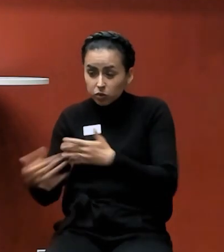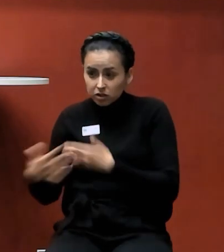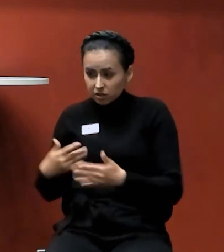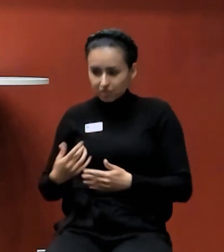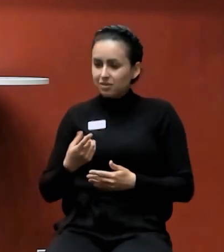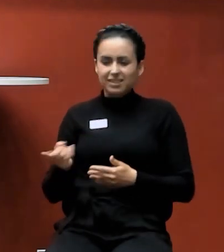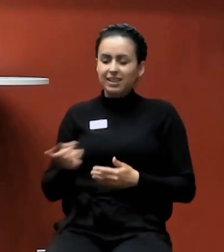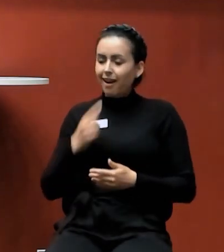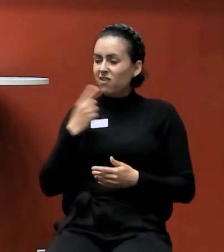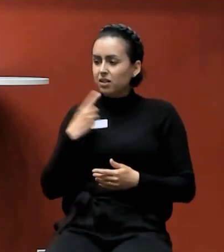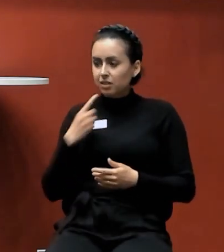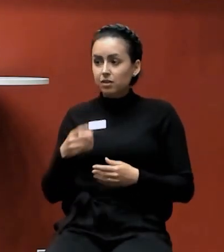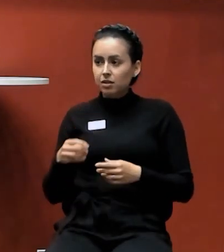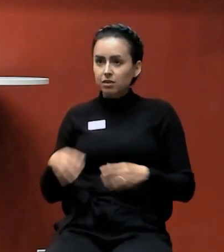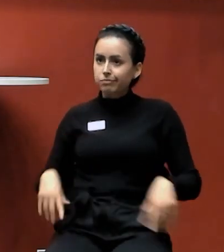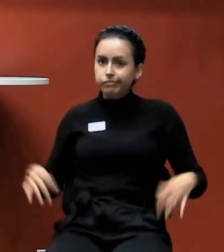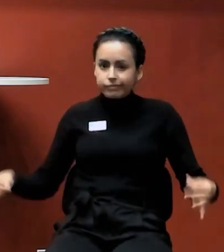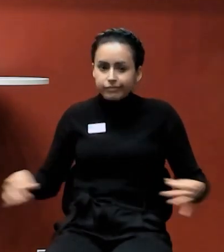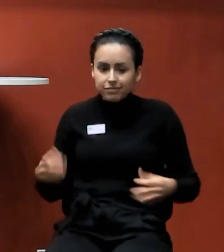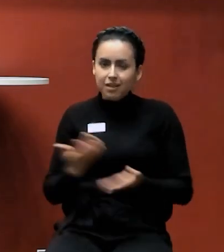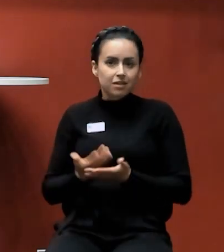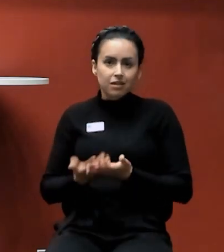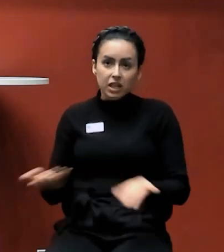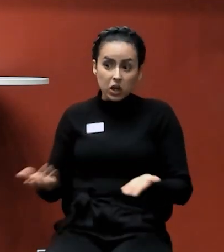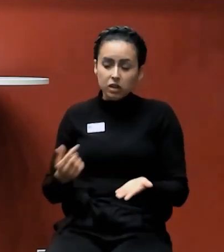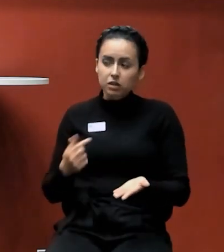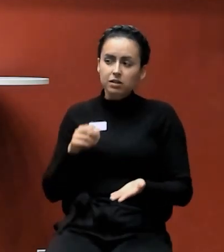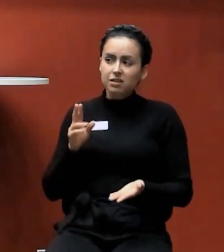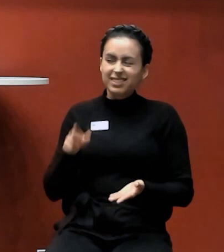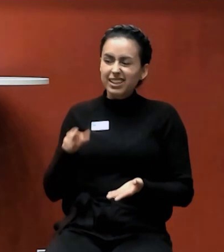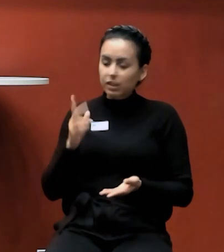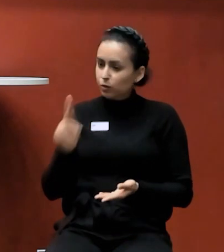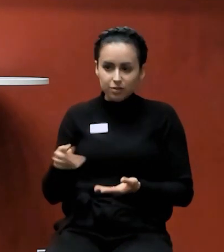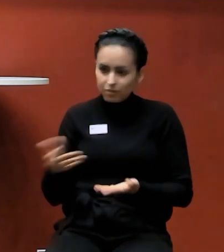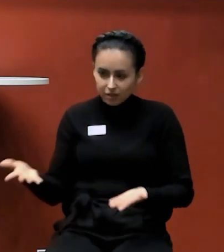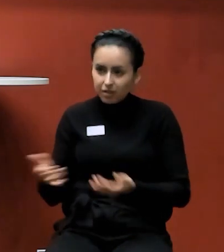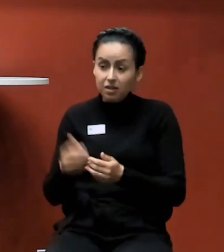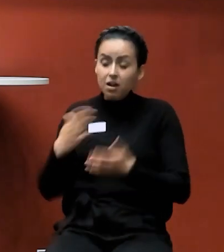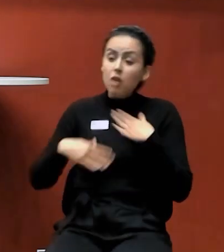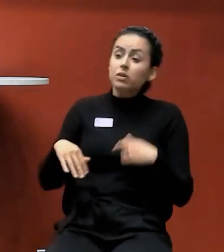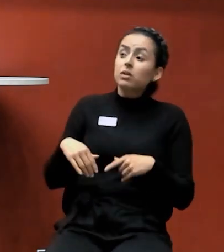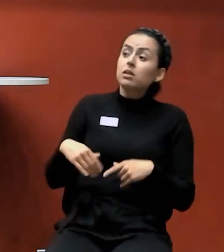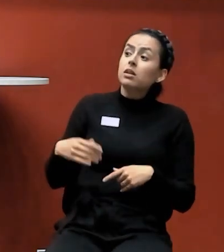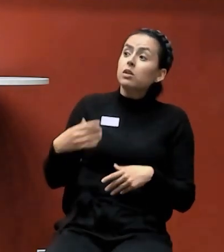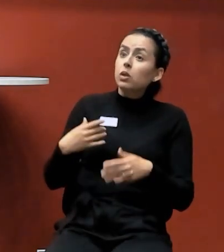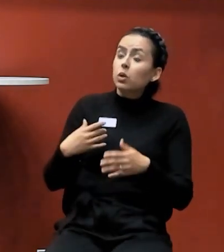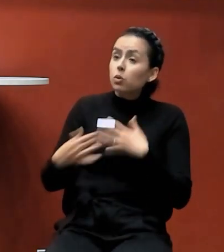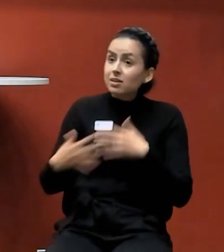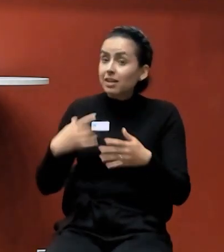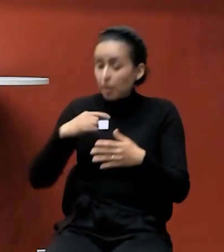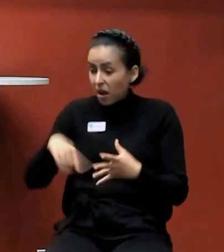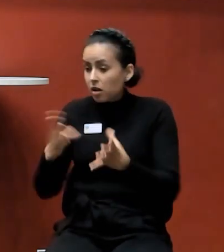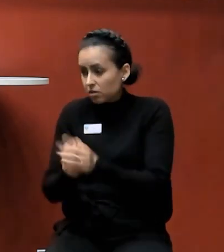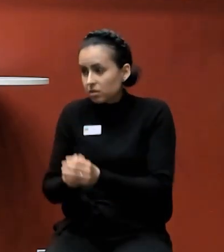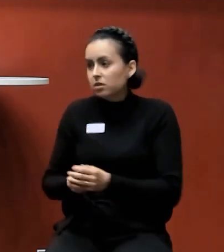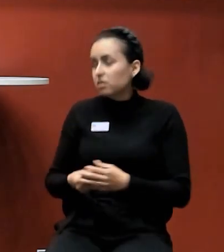money. I said, that's not what I asked you. I said, do you want me to work with you or do you want me to look at the work? Could you work with me?